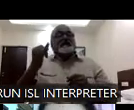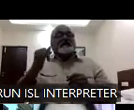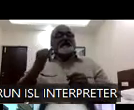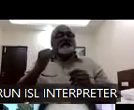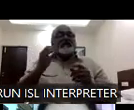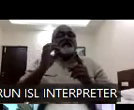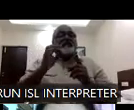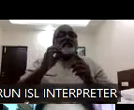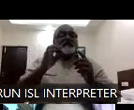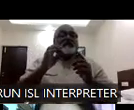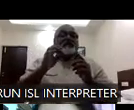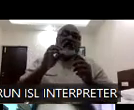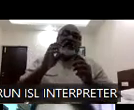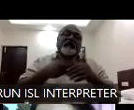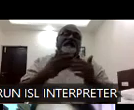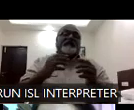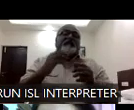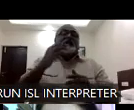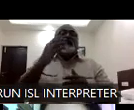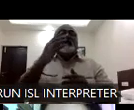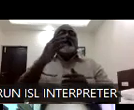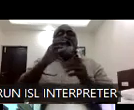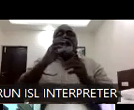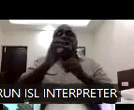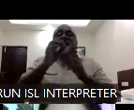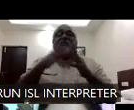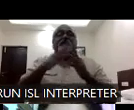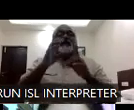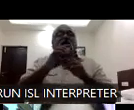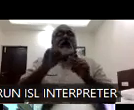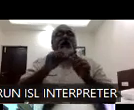in the country on disability is given by Javed Avedi versus Union of India,